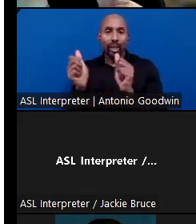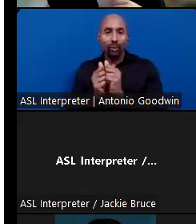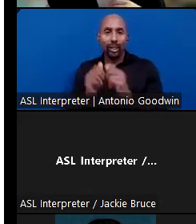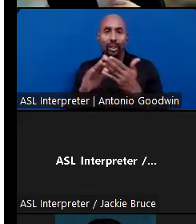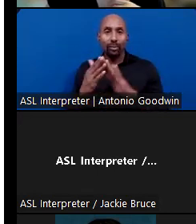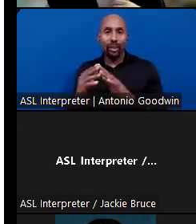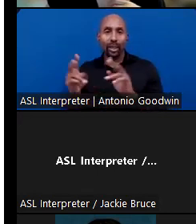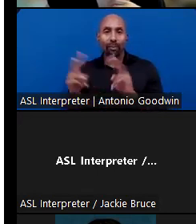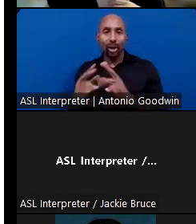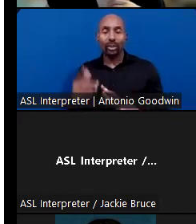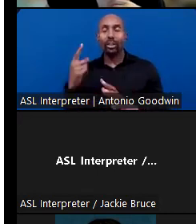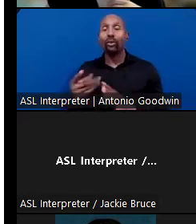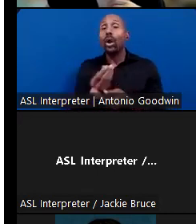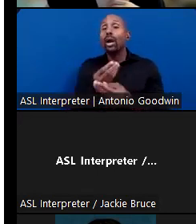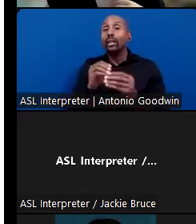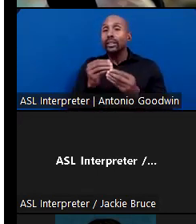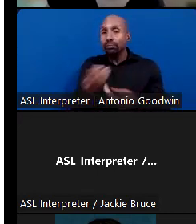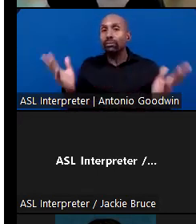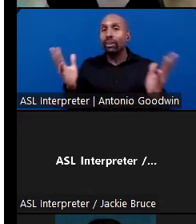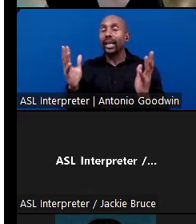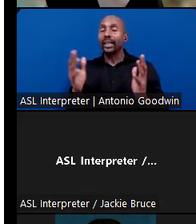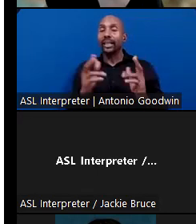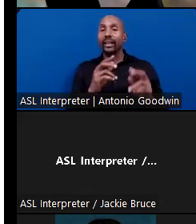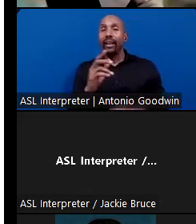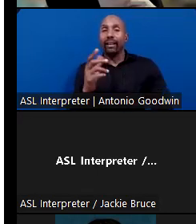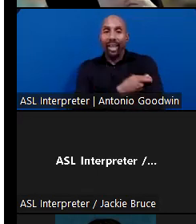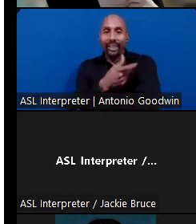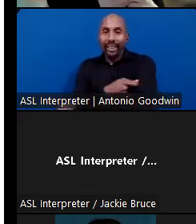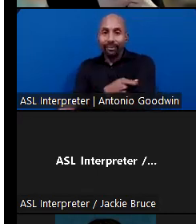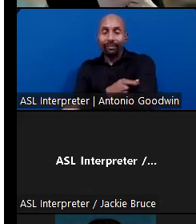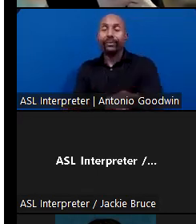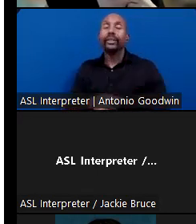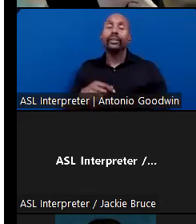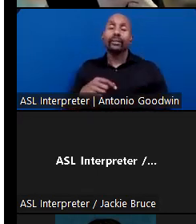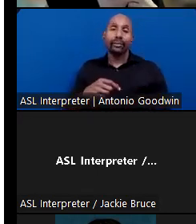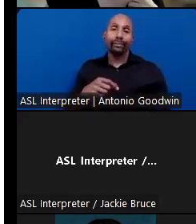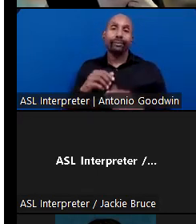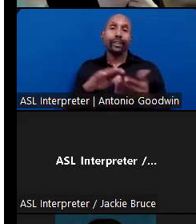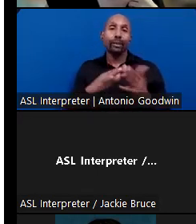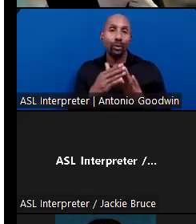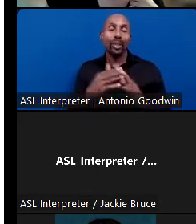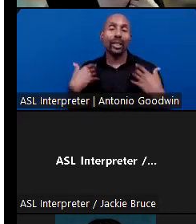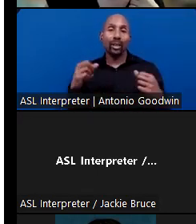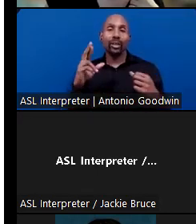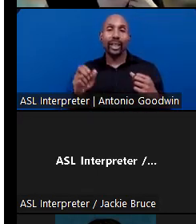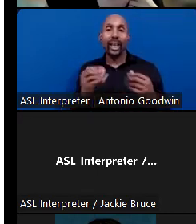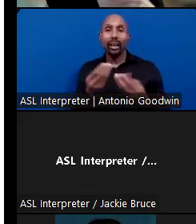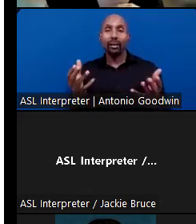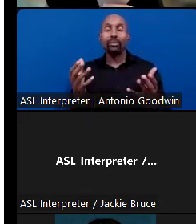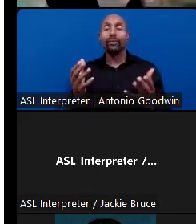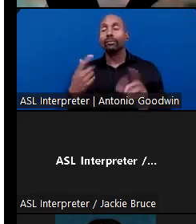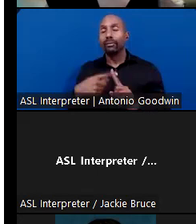but in other community healthcare partners, but to make sure that we can also distribute